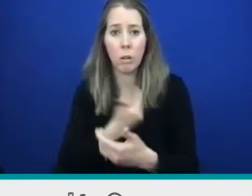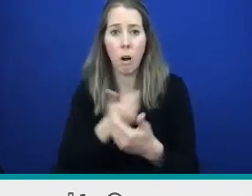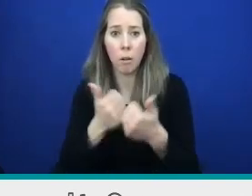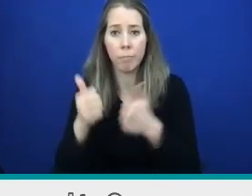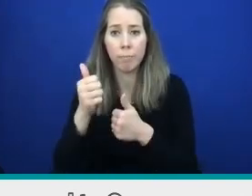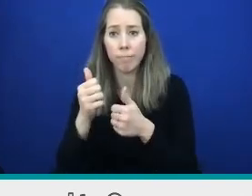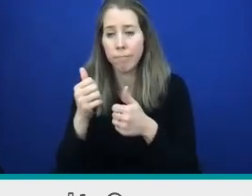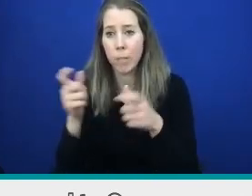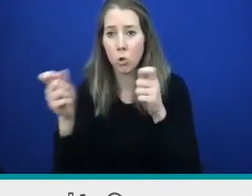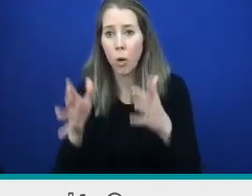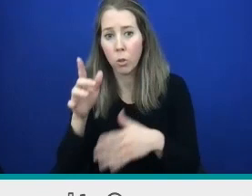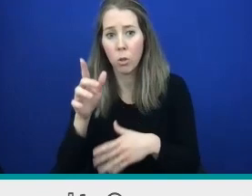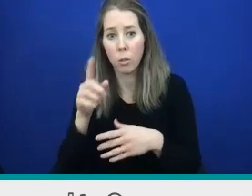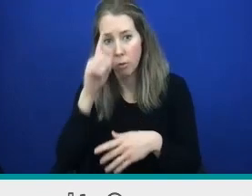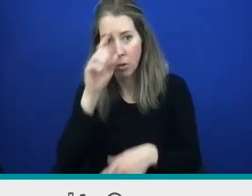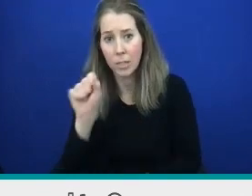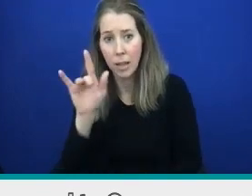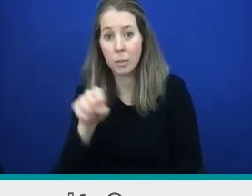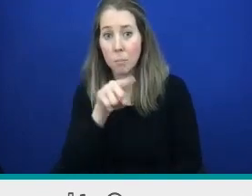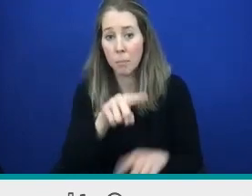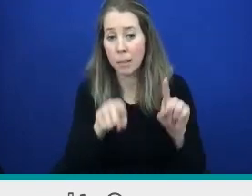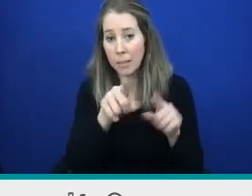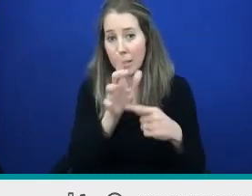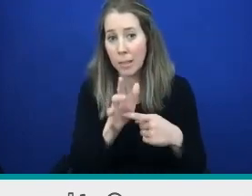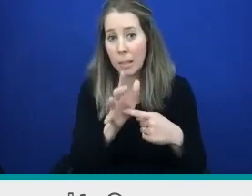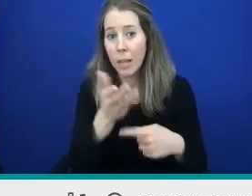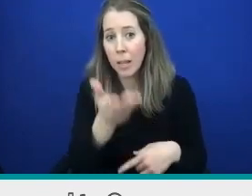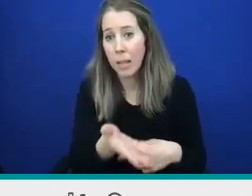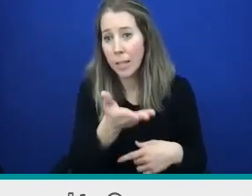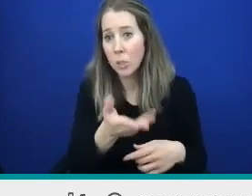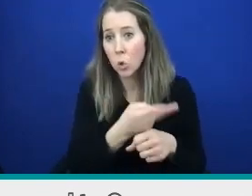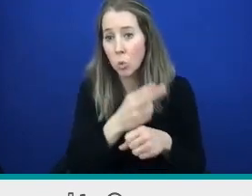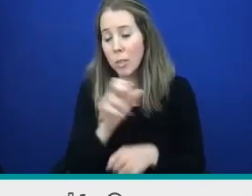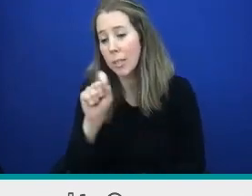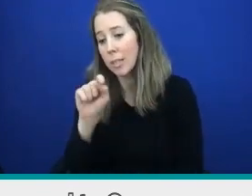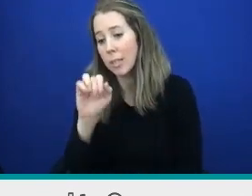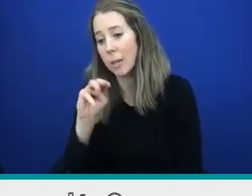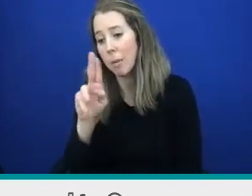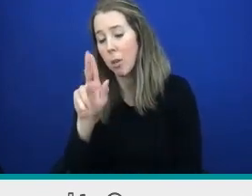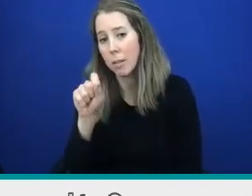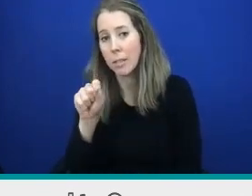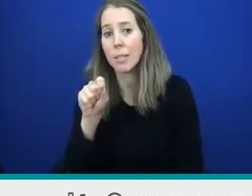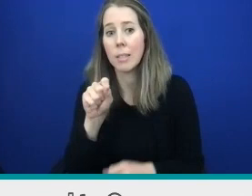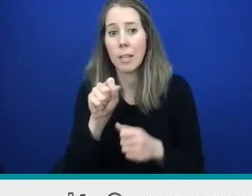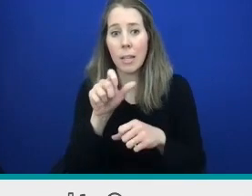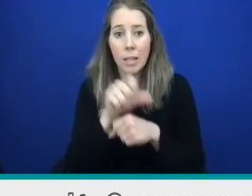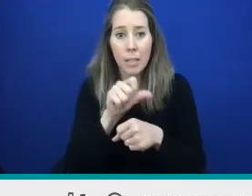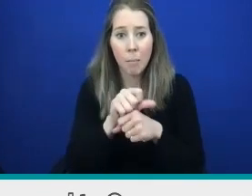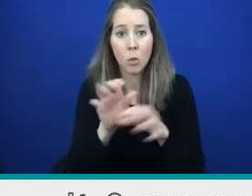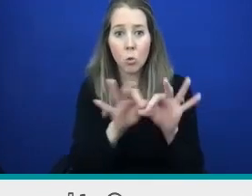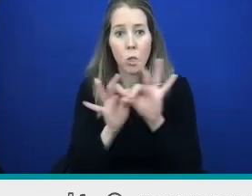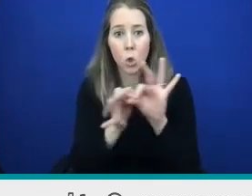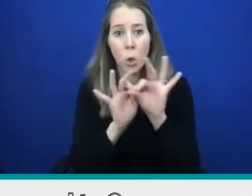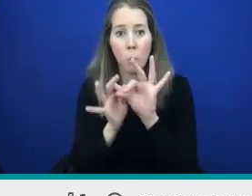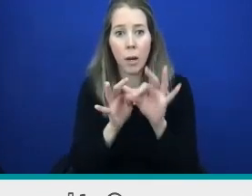sales. But this is an example of him that is using the stimulus assignment to interpret